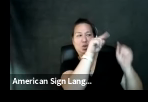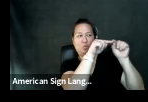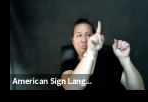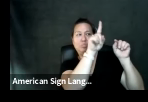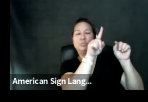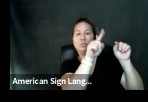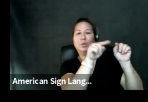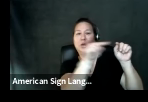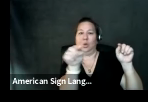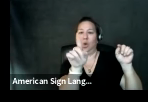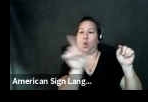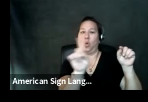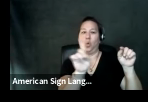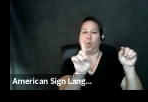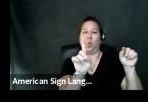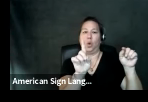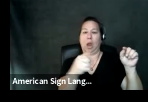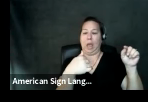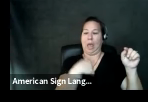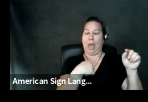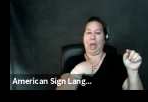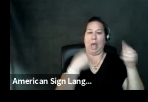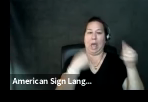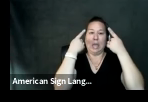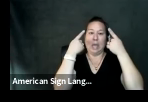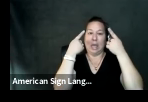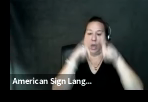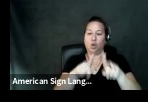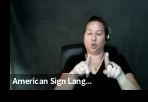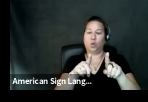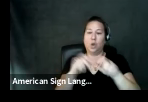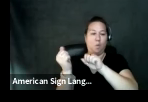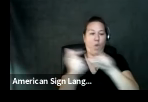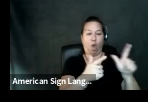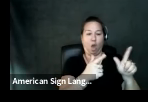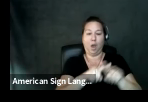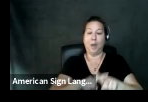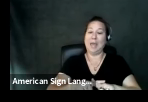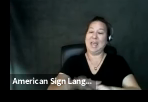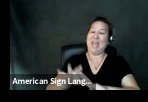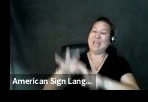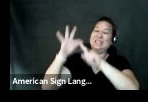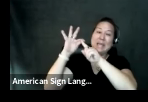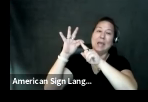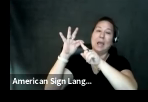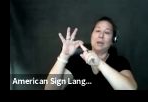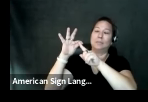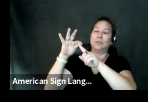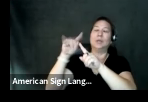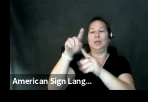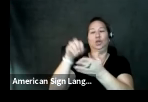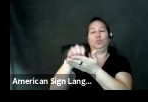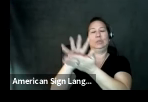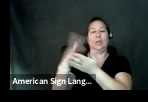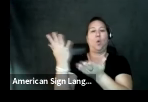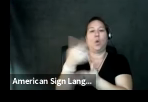can say, where it says, I agree to all parts except, and you can actually handwrite that in what you don't agree with.